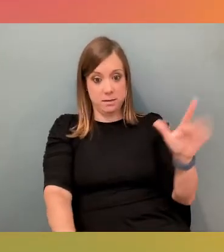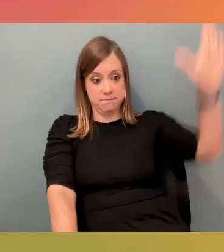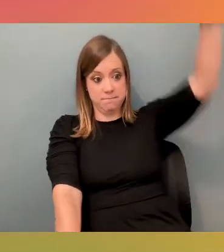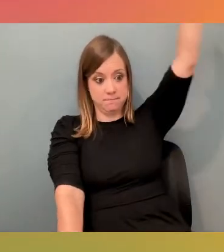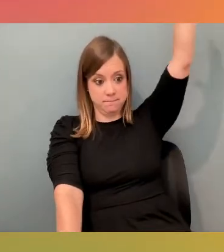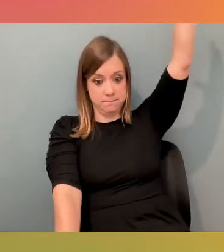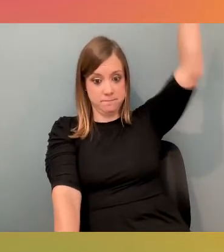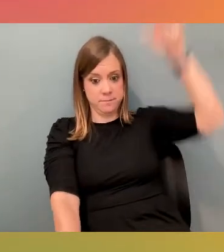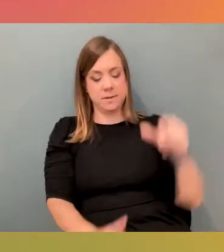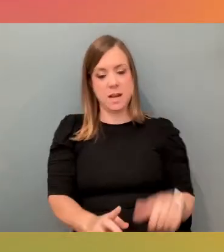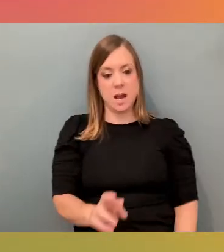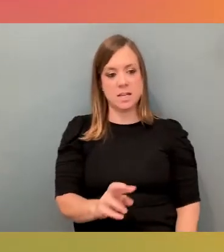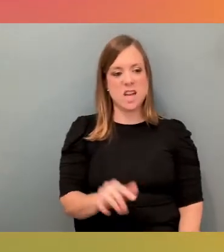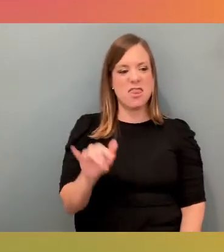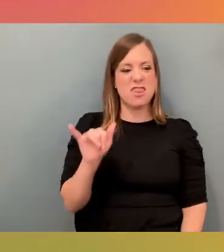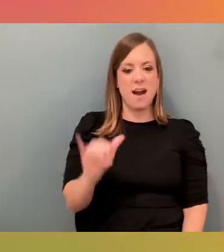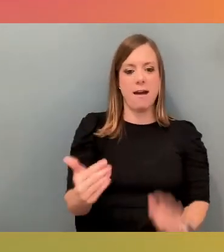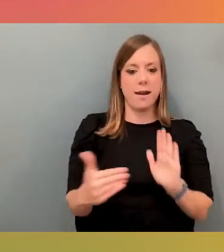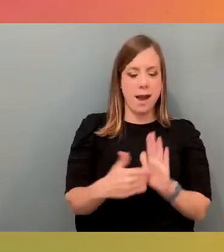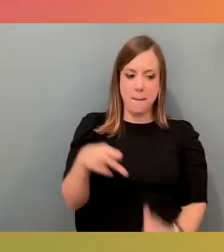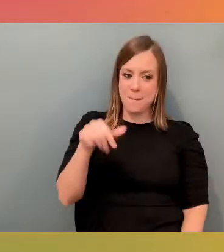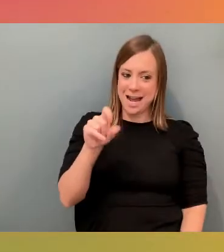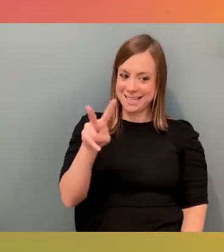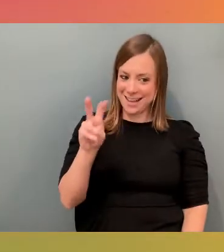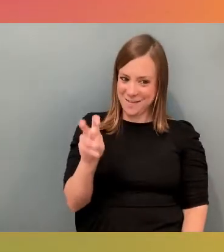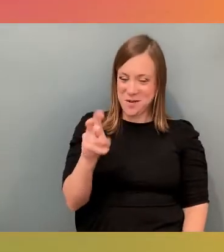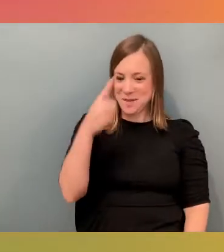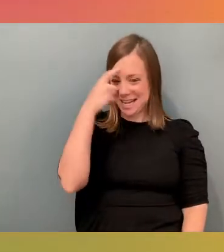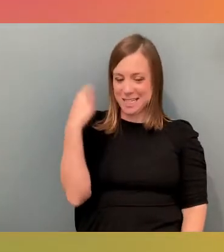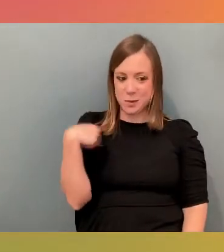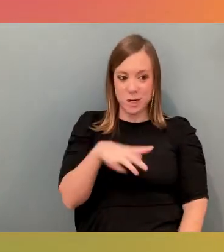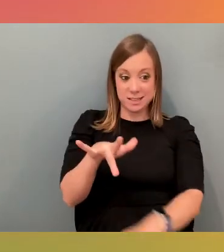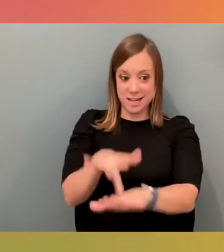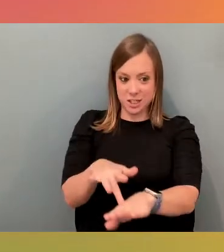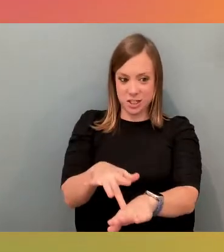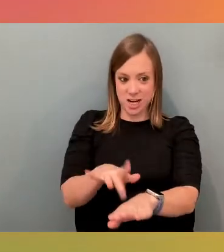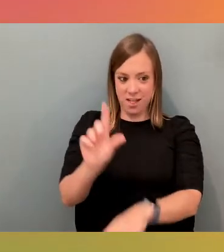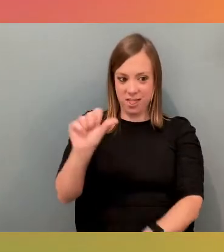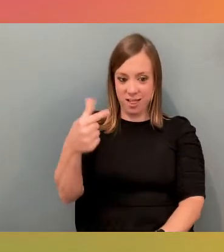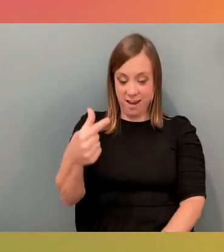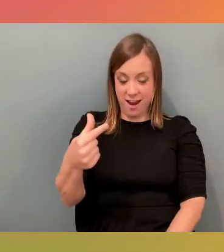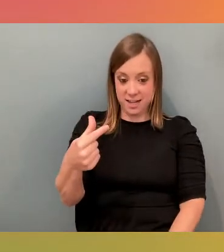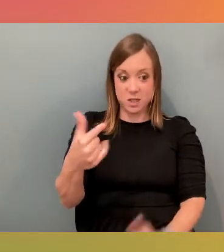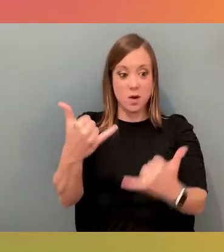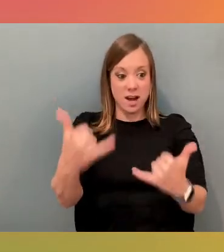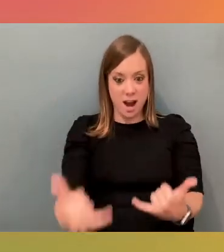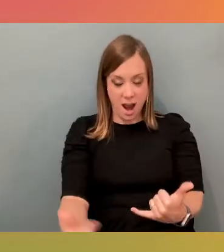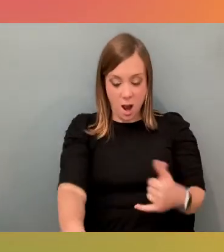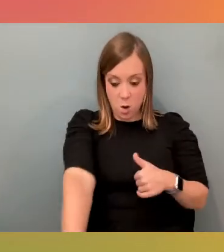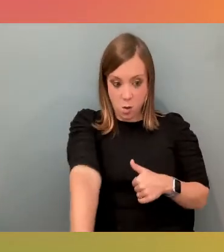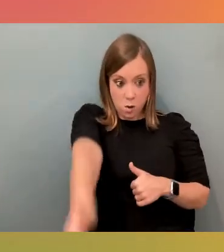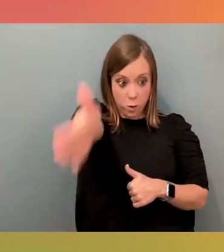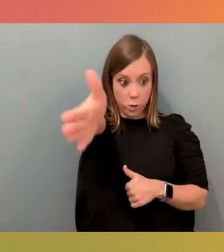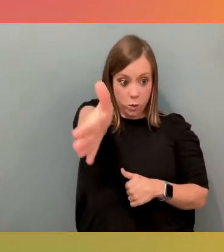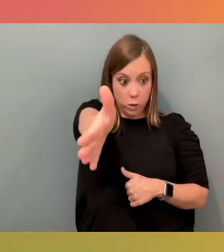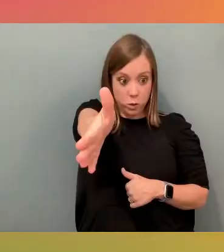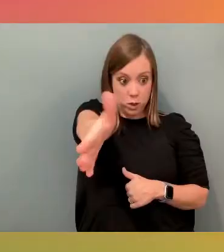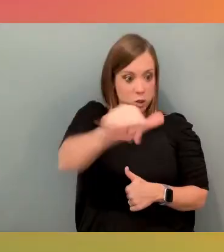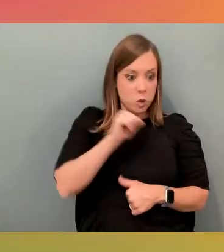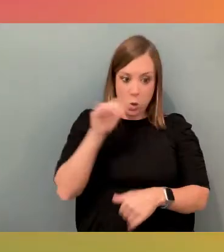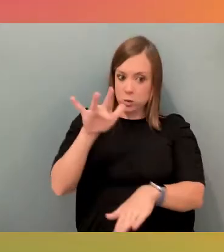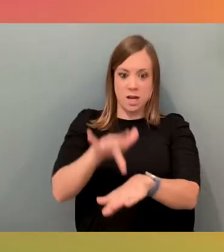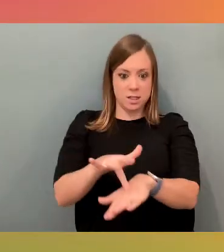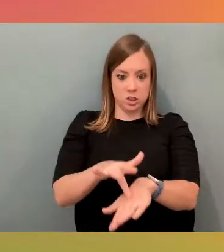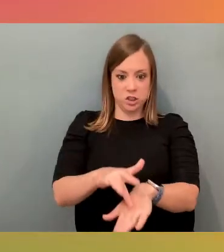shin. And you know it's coming up. We're gonna activate this pose by floating both arms up and framing the head with the